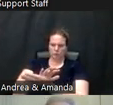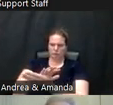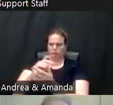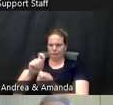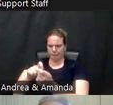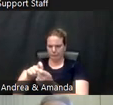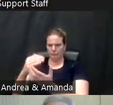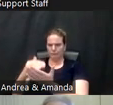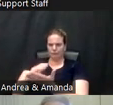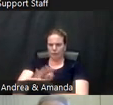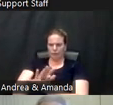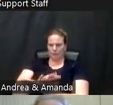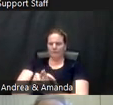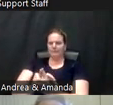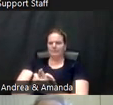document.